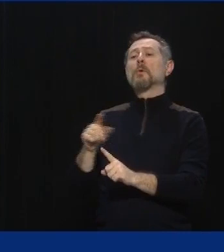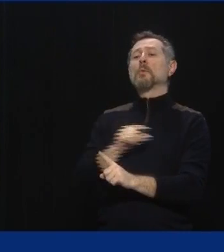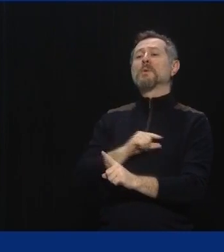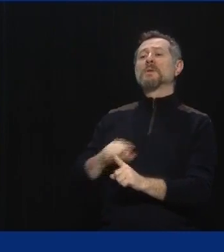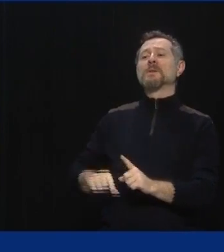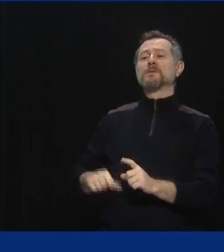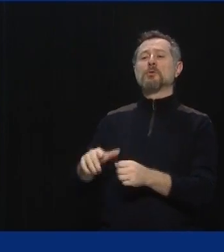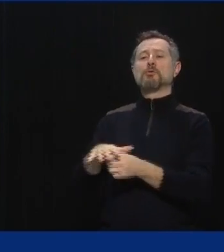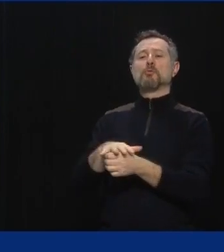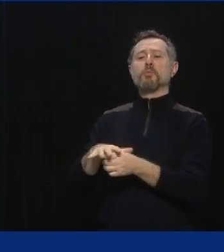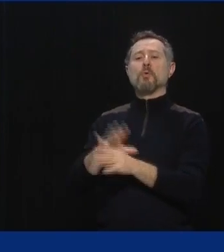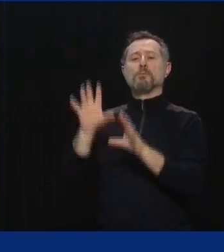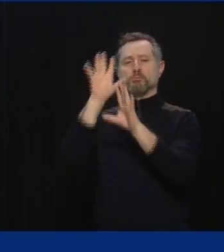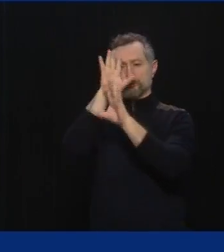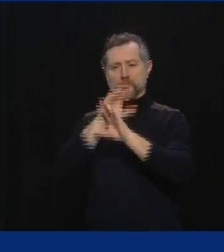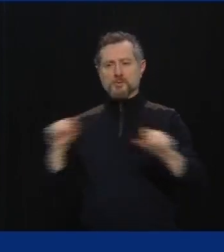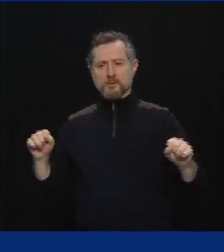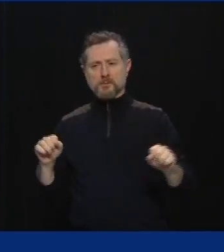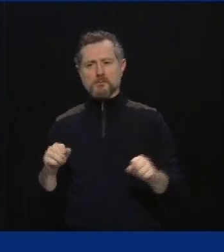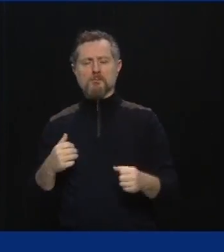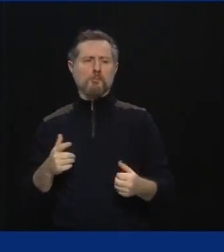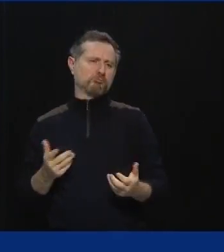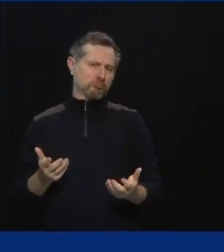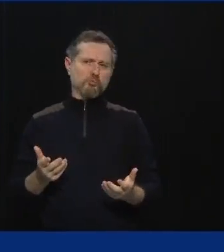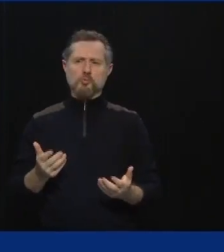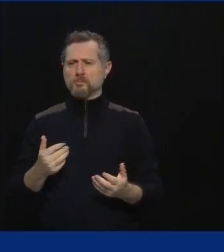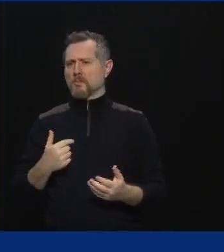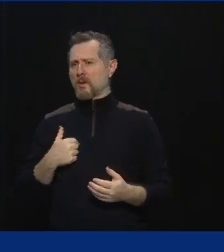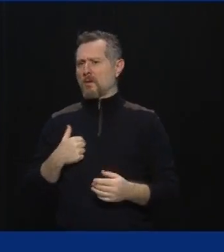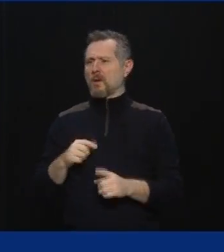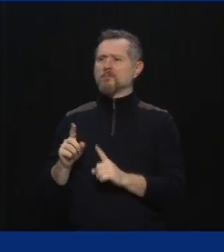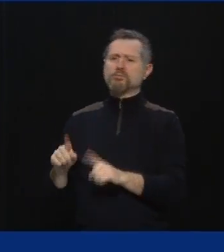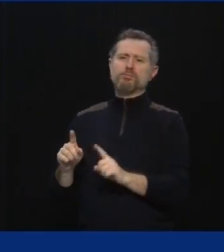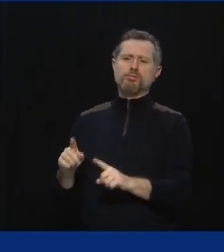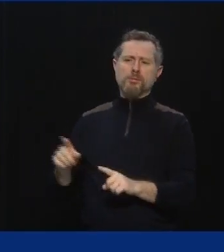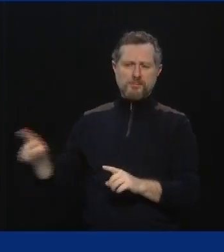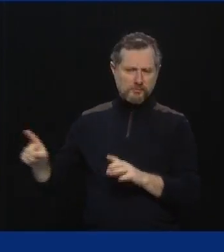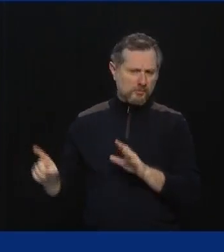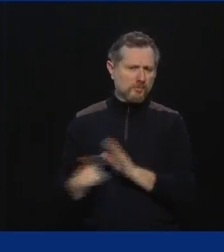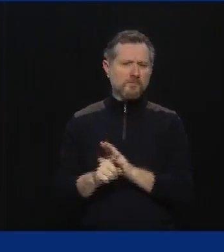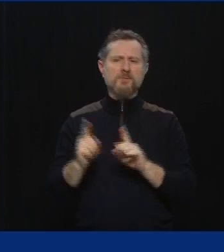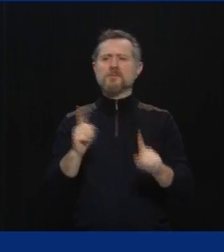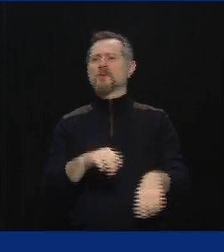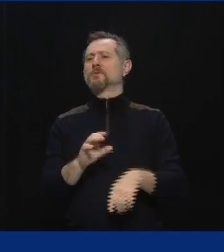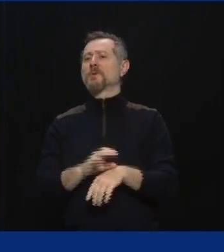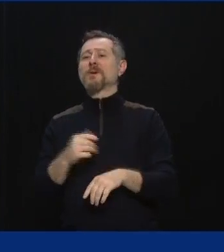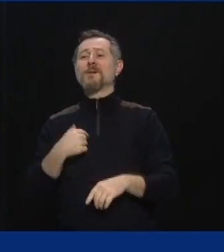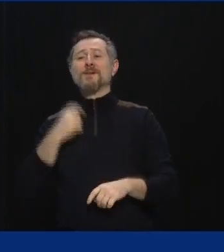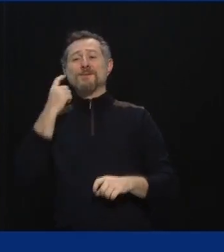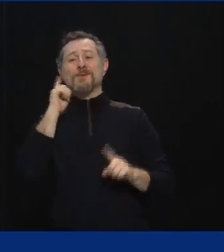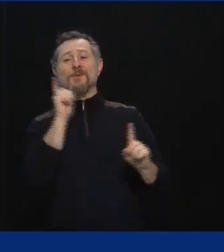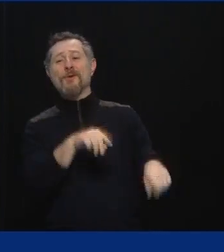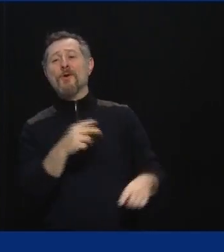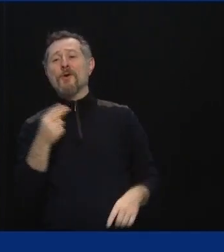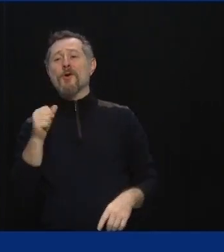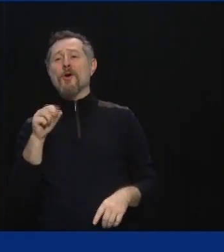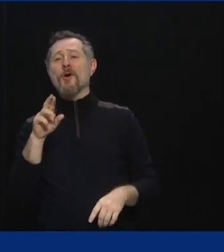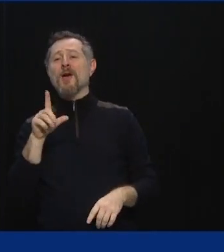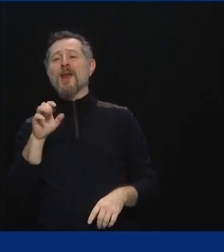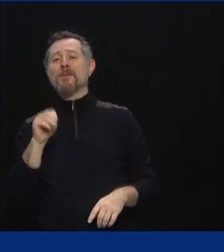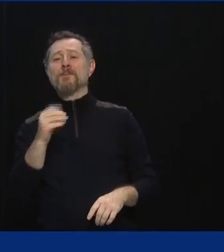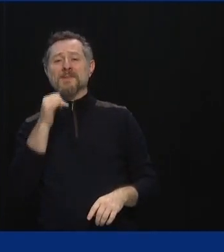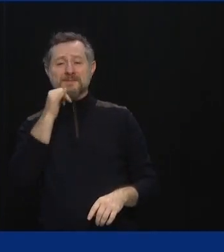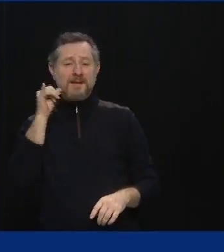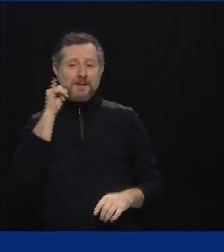is everywhere. I don't know that I've ever been to a church without him in there preaching as well. And I just did my preaching up in Harlem yesterday before I went up to Buffalo to deal